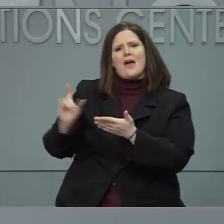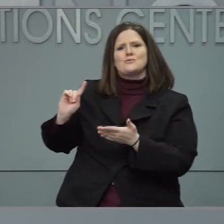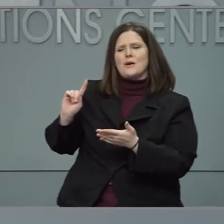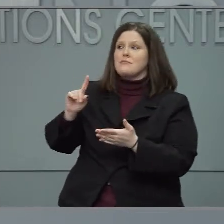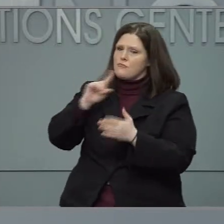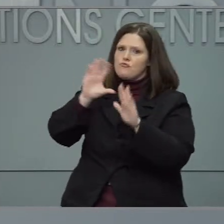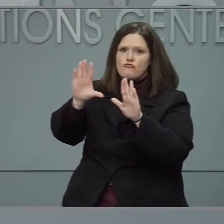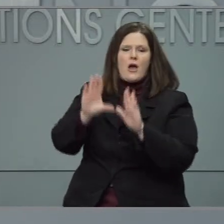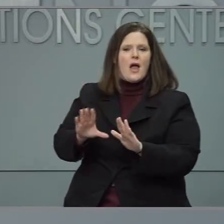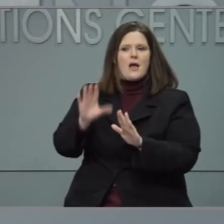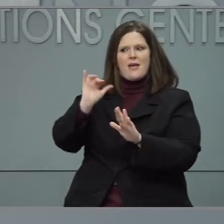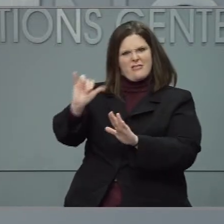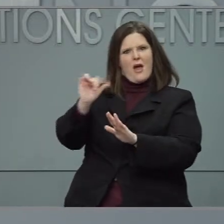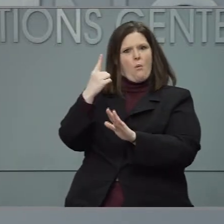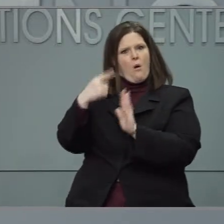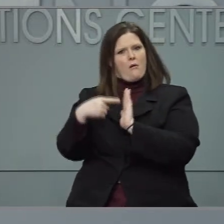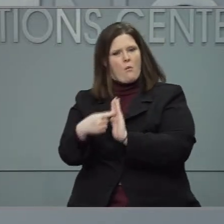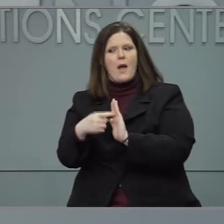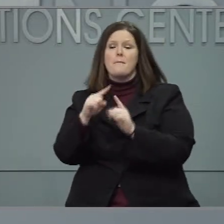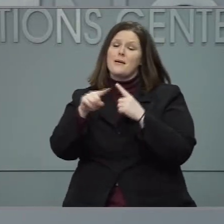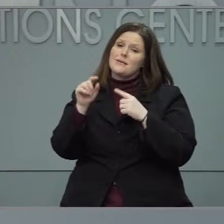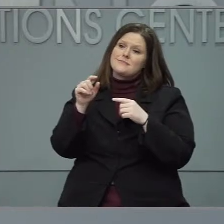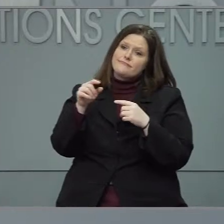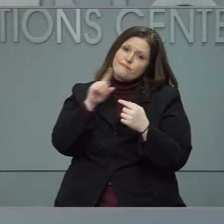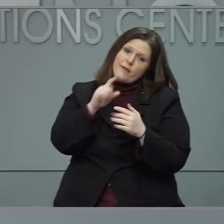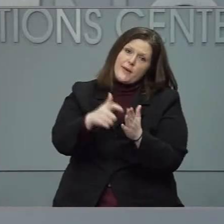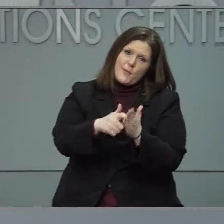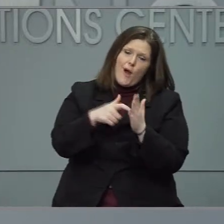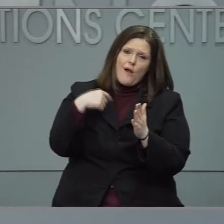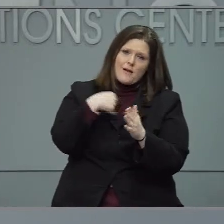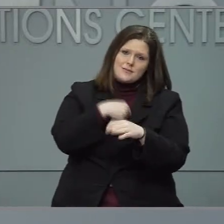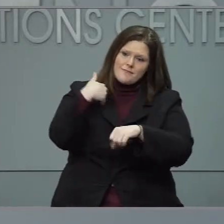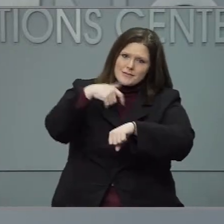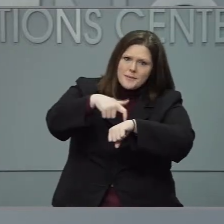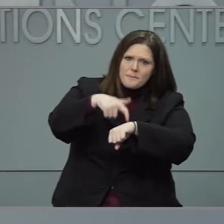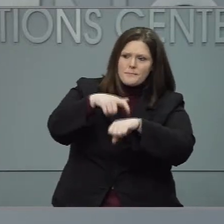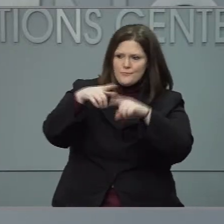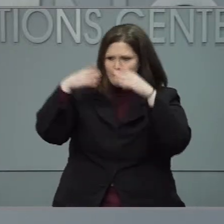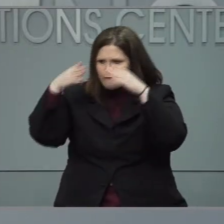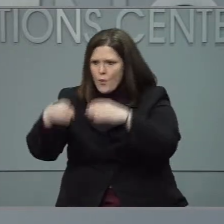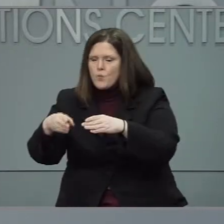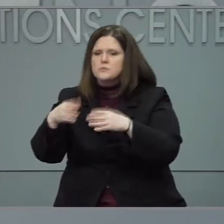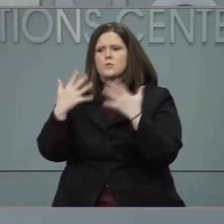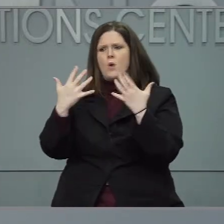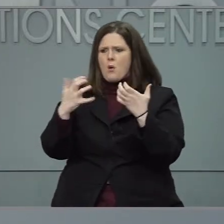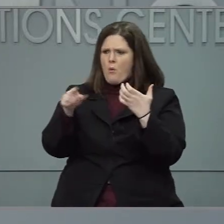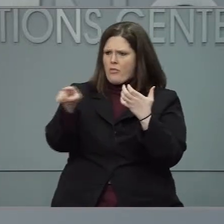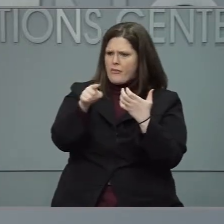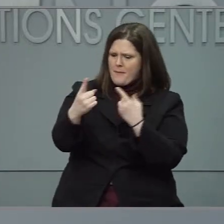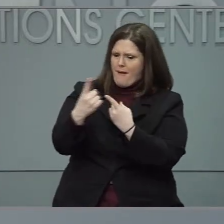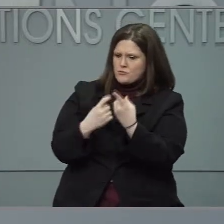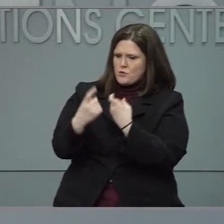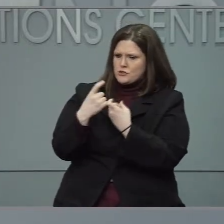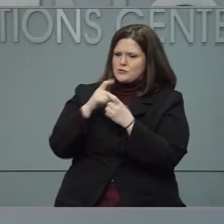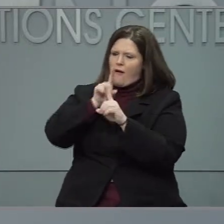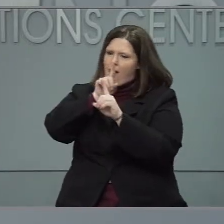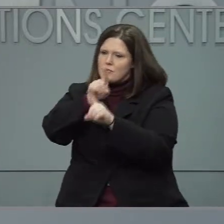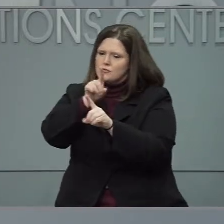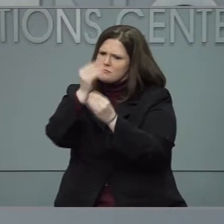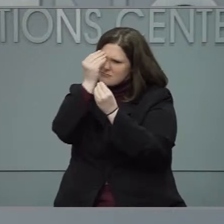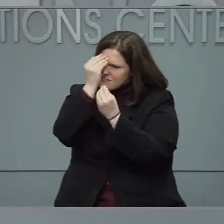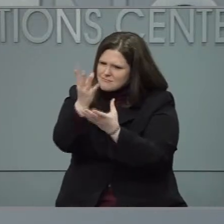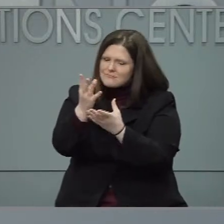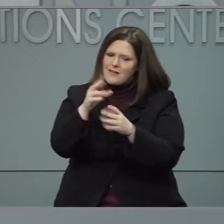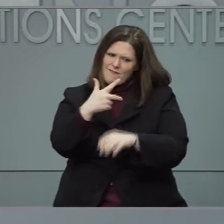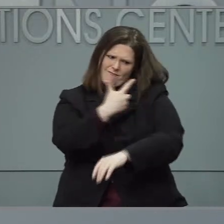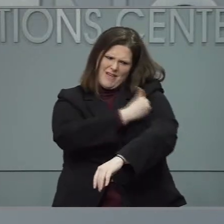great. And we're going to continue to do that because it does take time. We want to answer folks' questions. We want them to understand that vaccines are safe, but we also want them